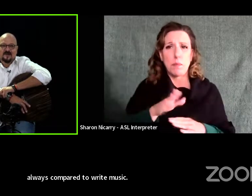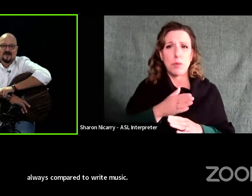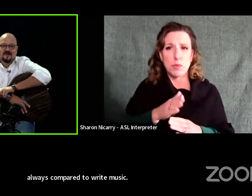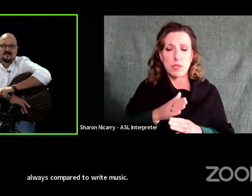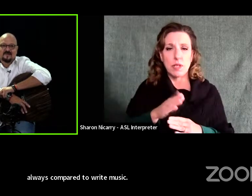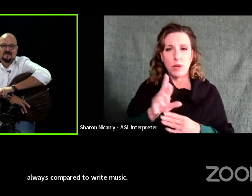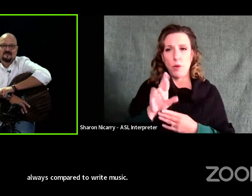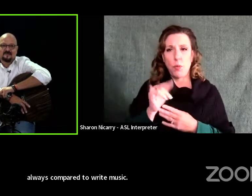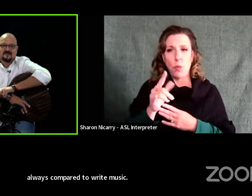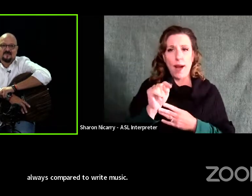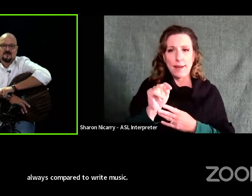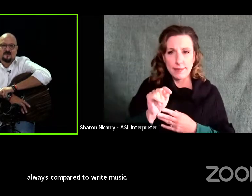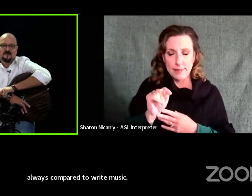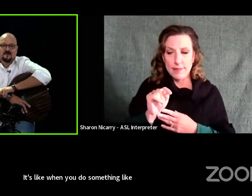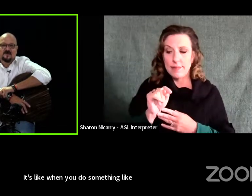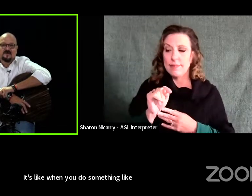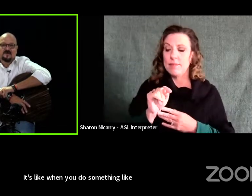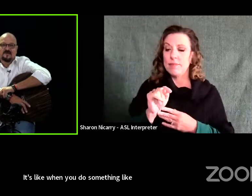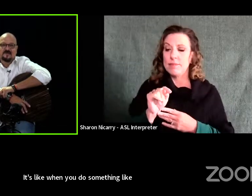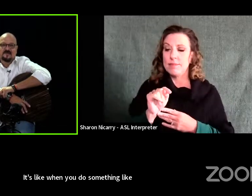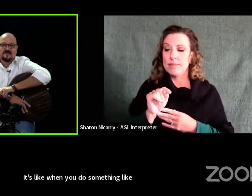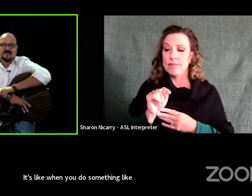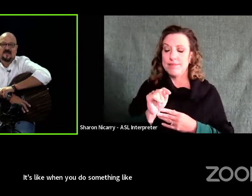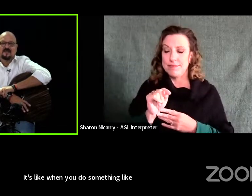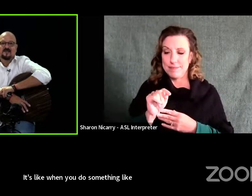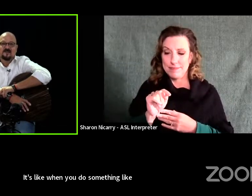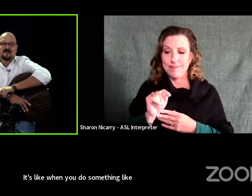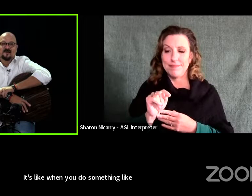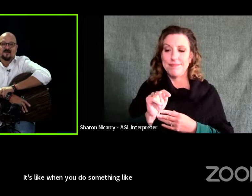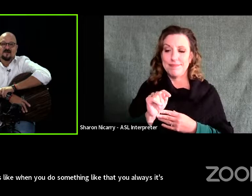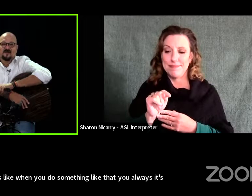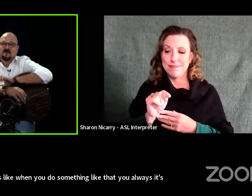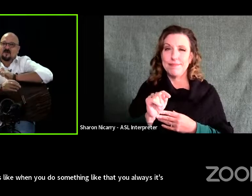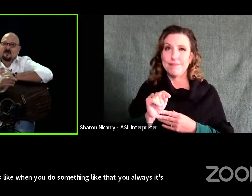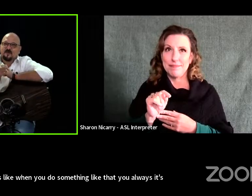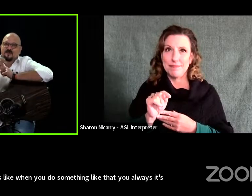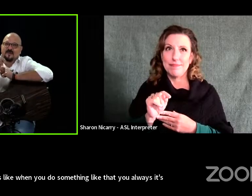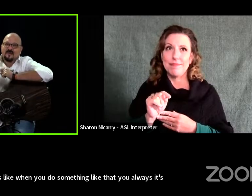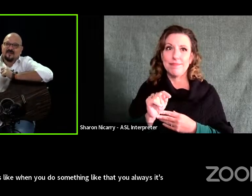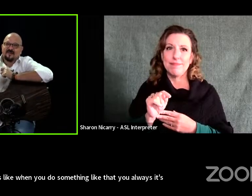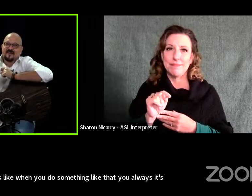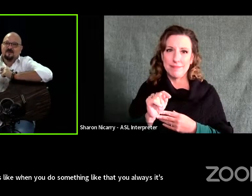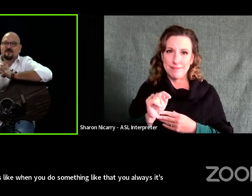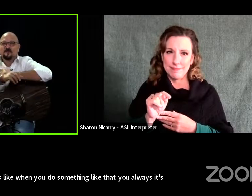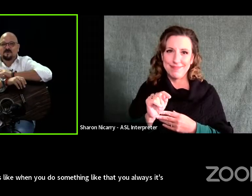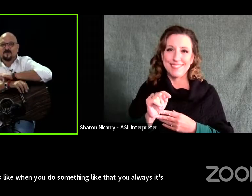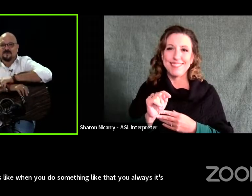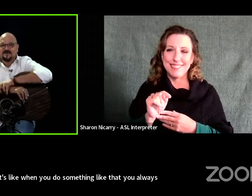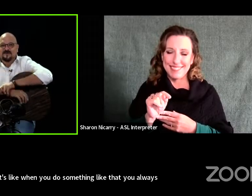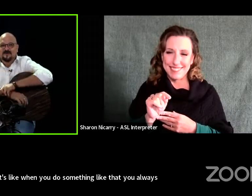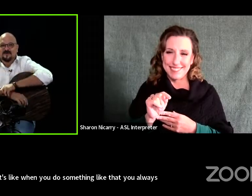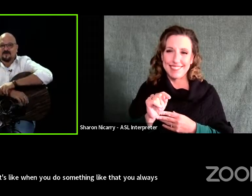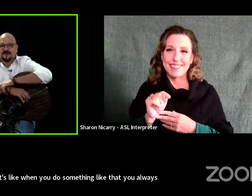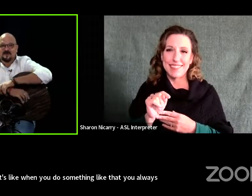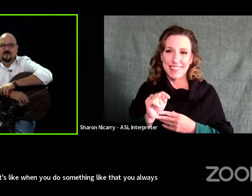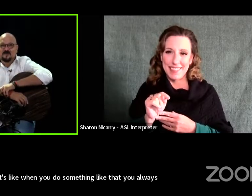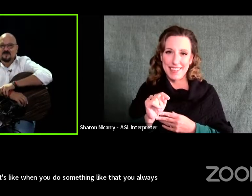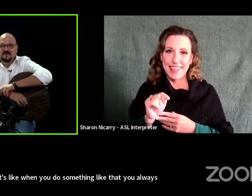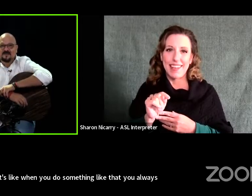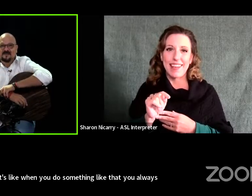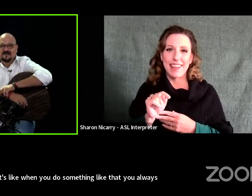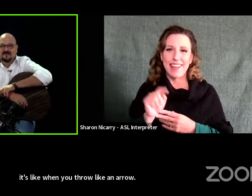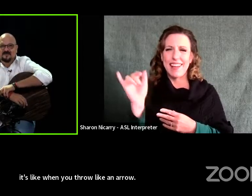something like that, you always, it's like when you throw like an arrow, you don't